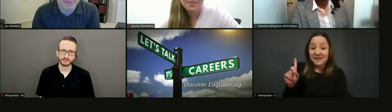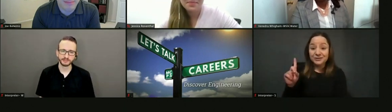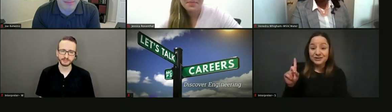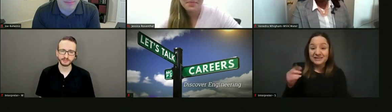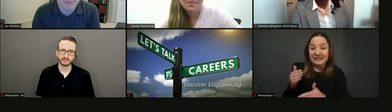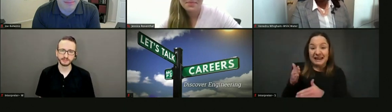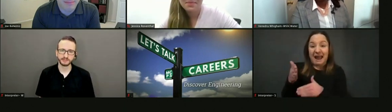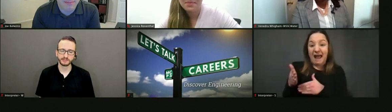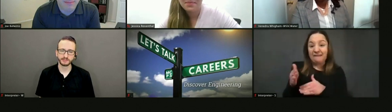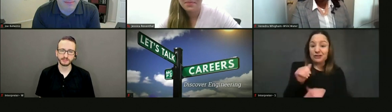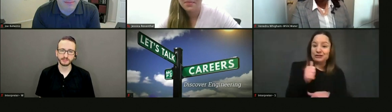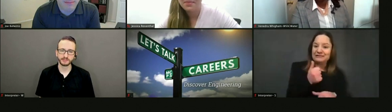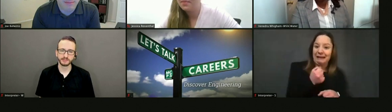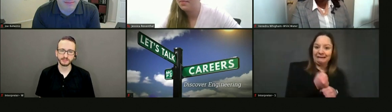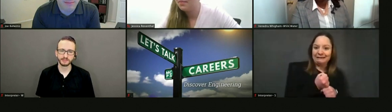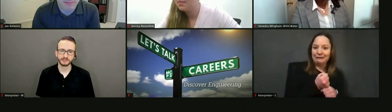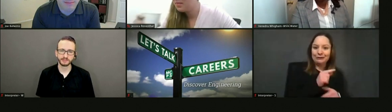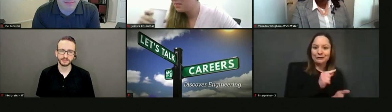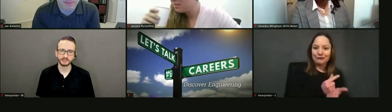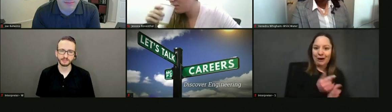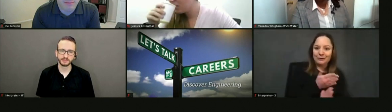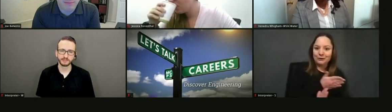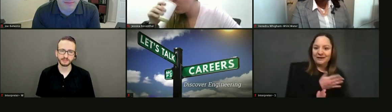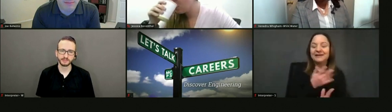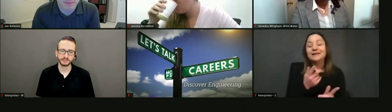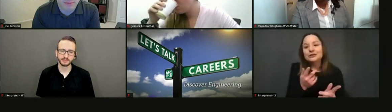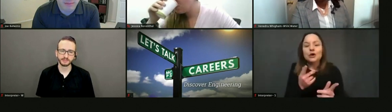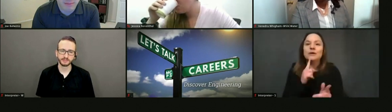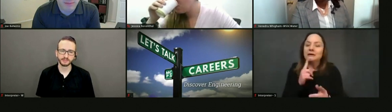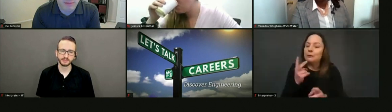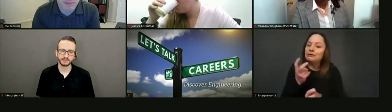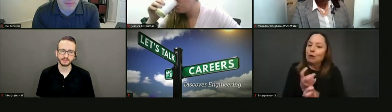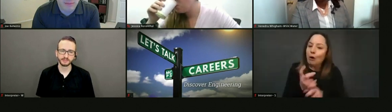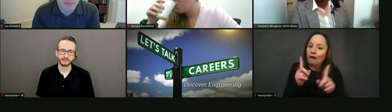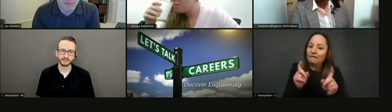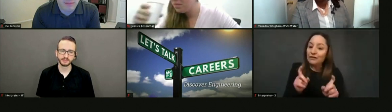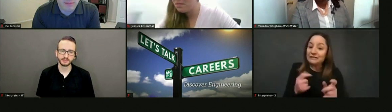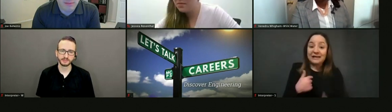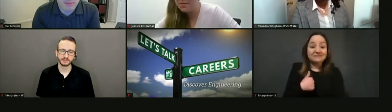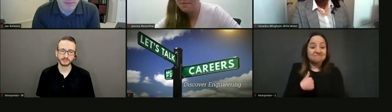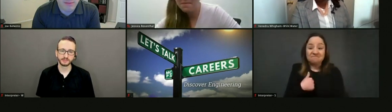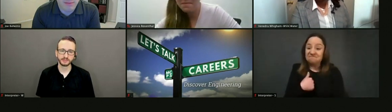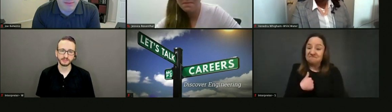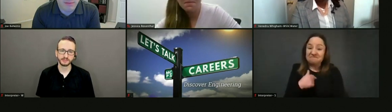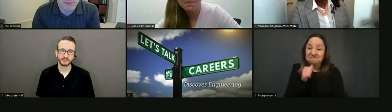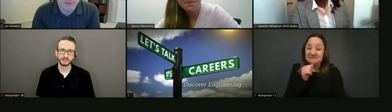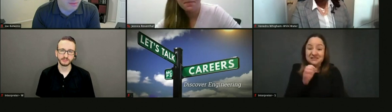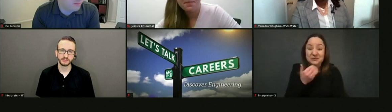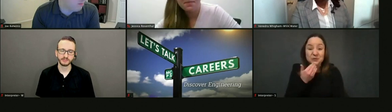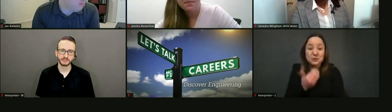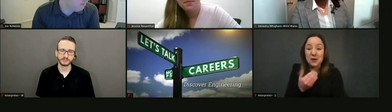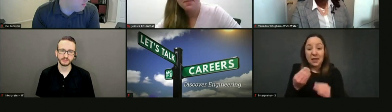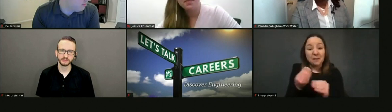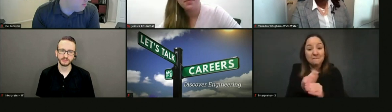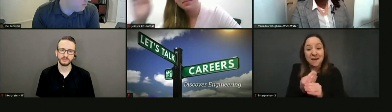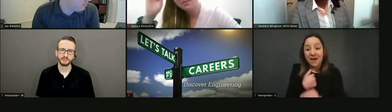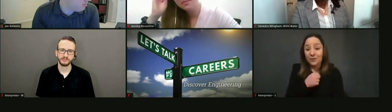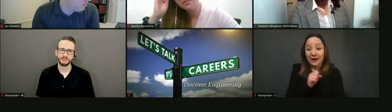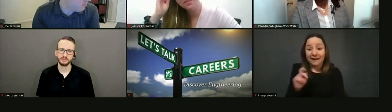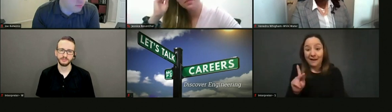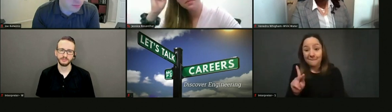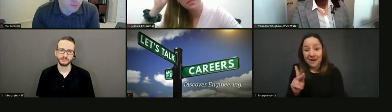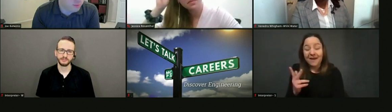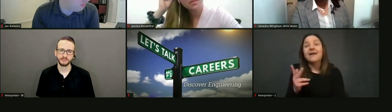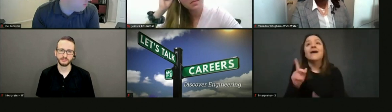graduating. It is really hard to take tests. I didn't do well on my math class when I came back. And that's because when you're in